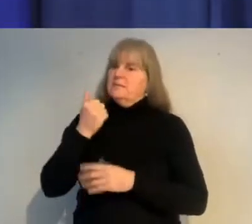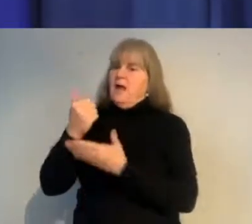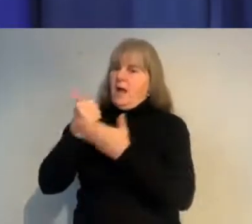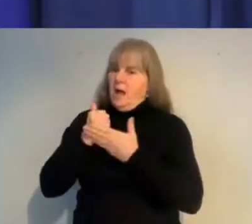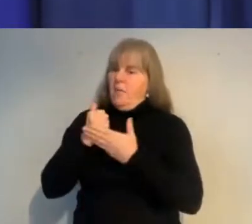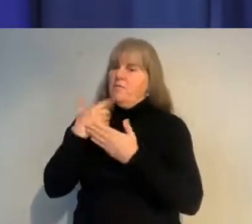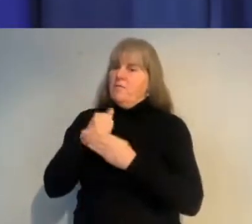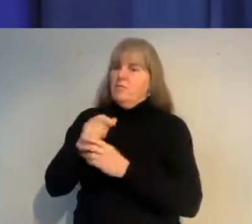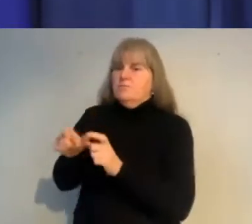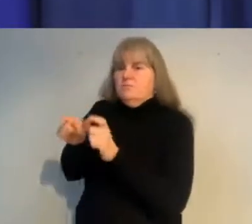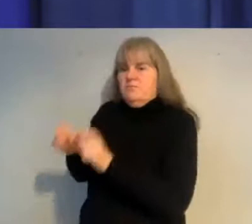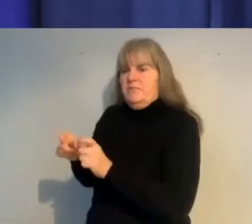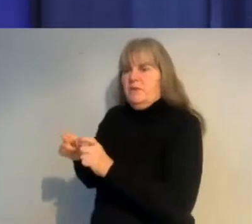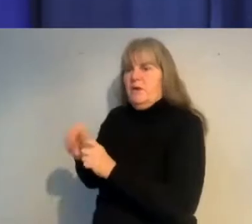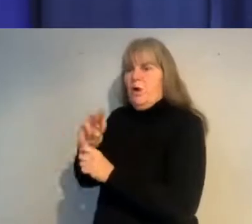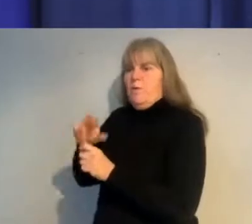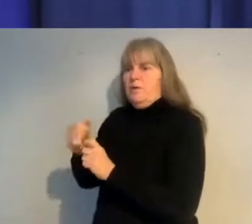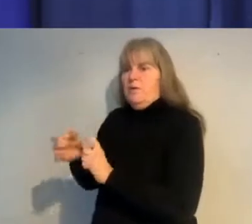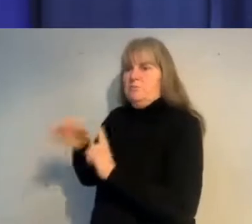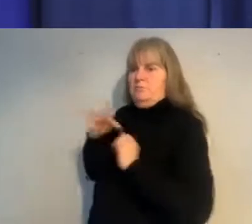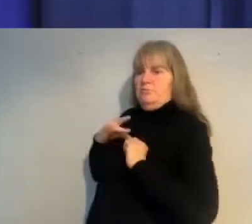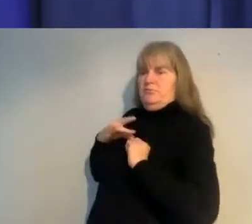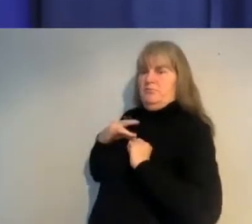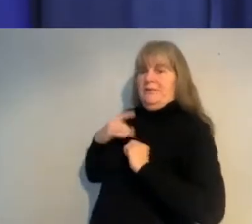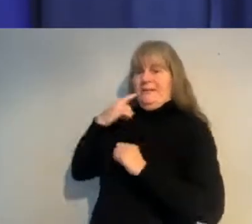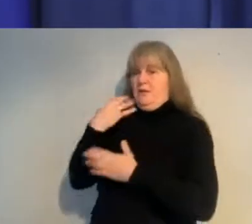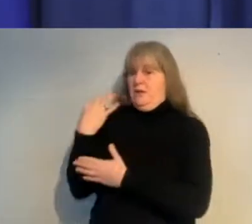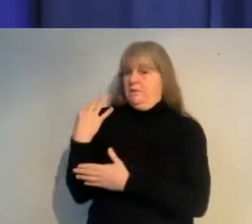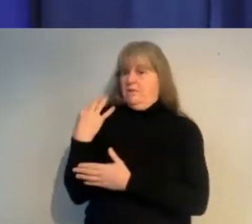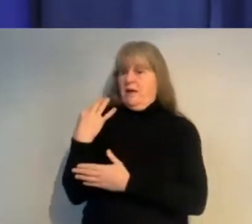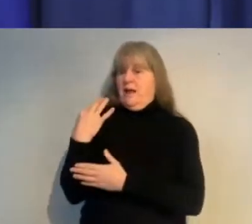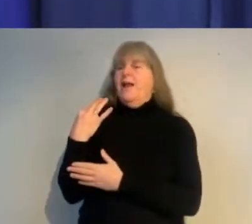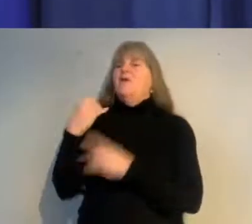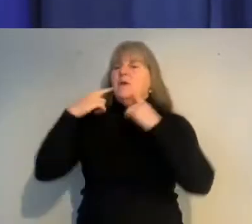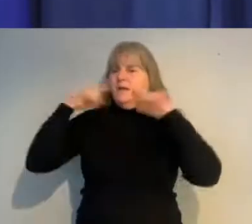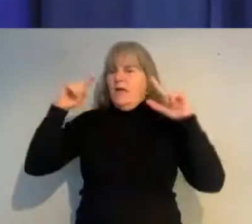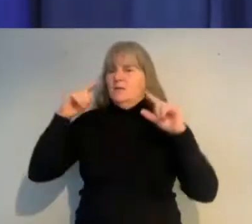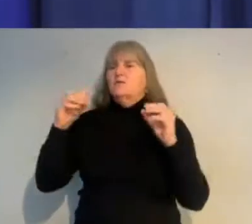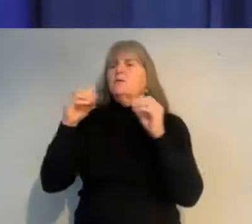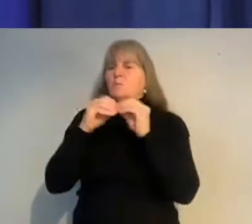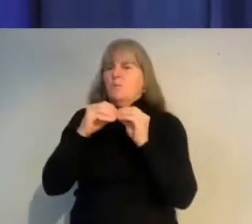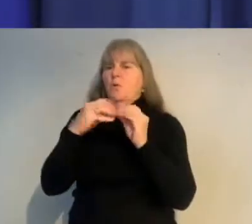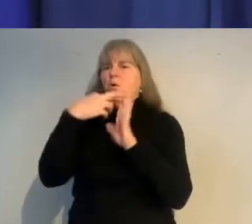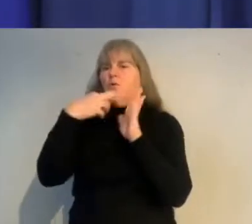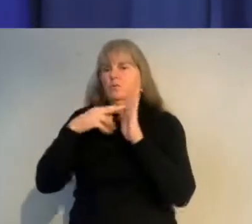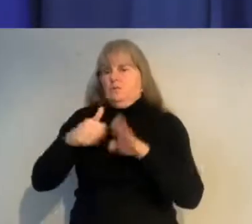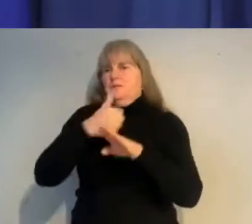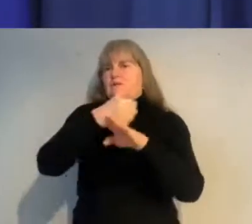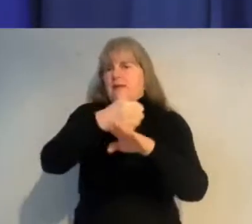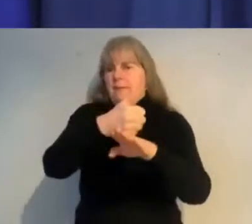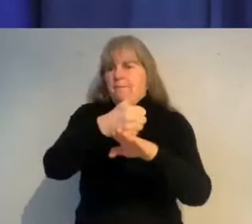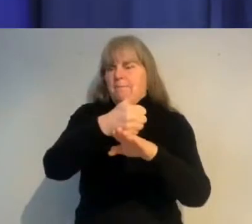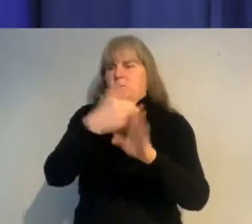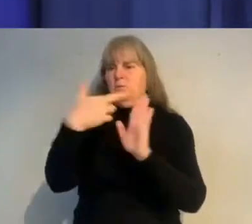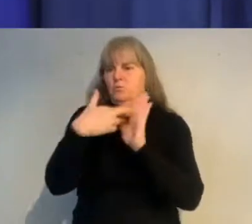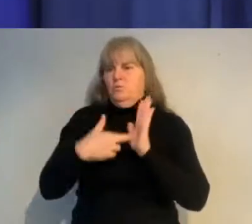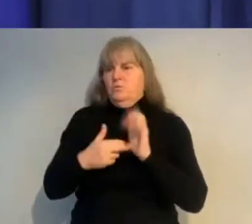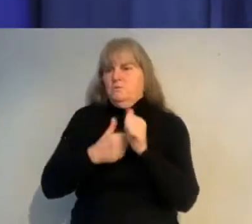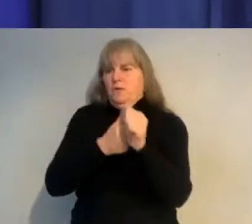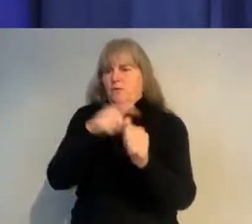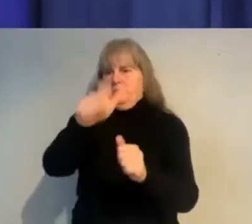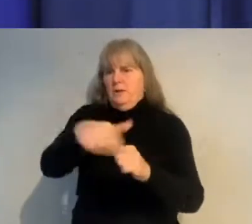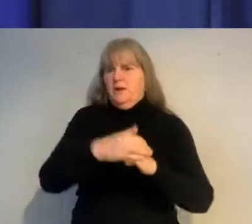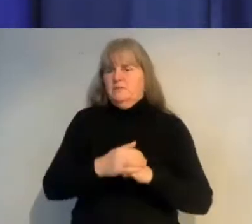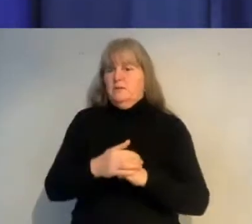Friday, we announced additional temporary public health measures as well, based on new recommendations from Dr. Elliott and her